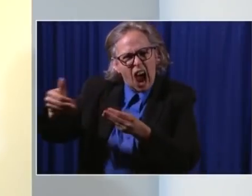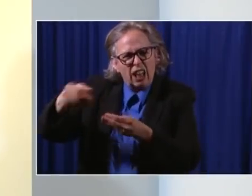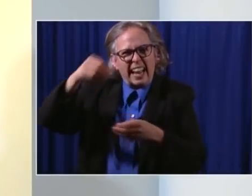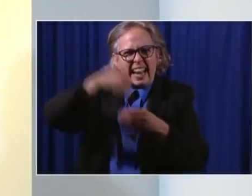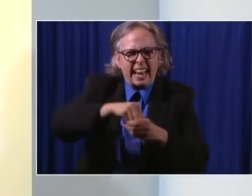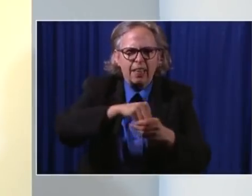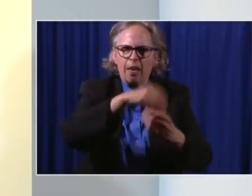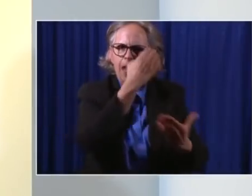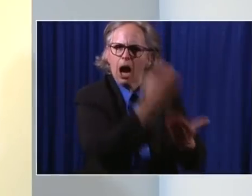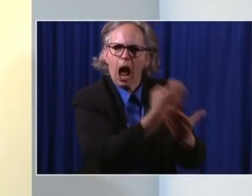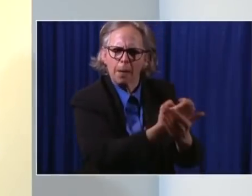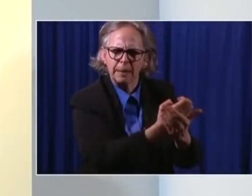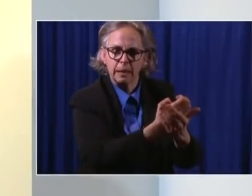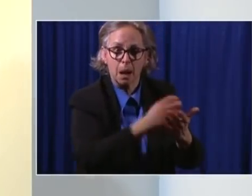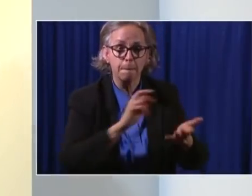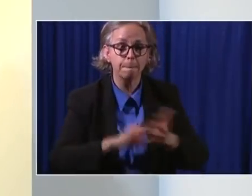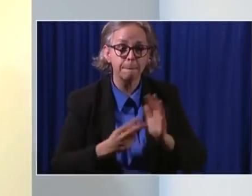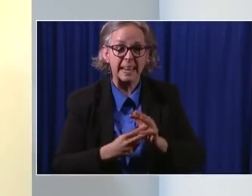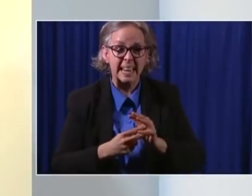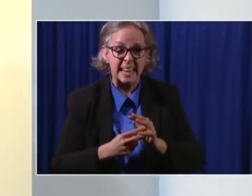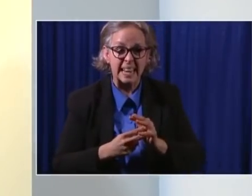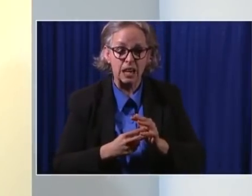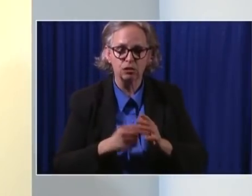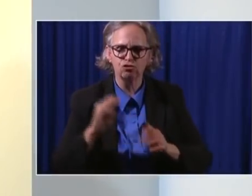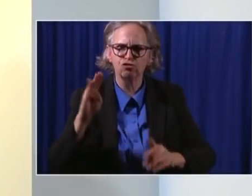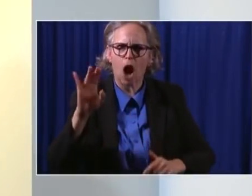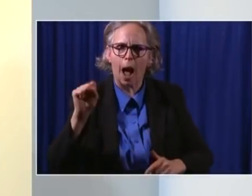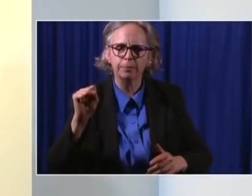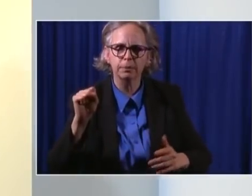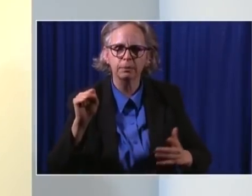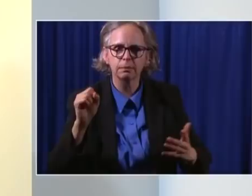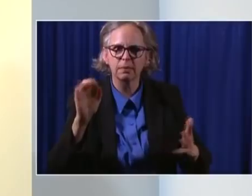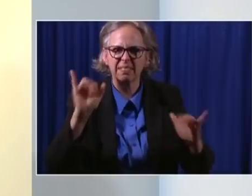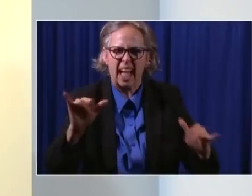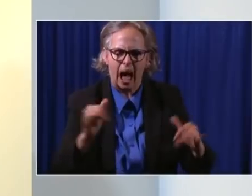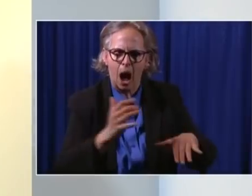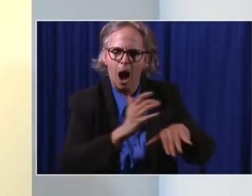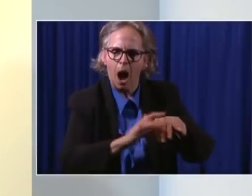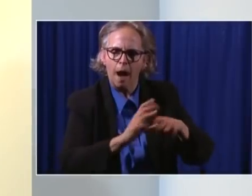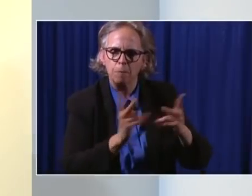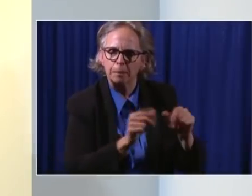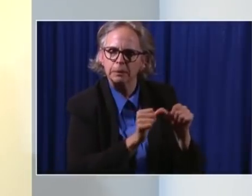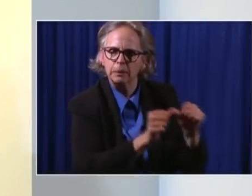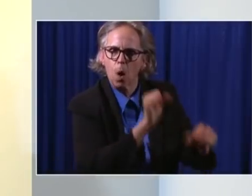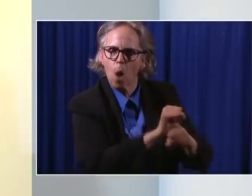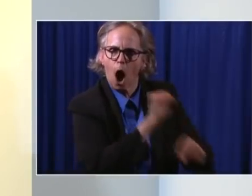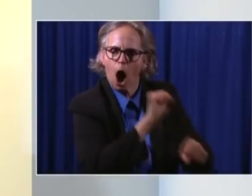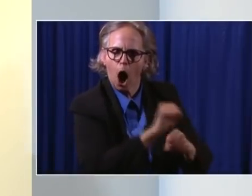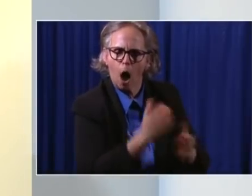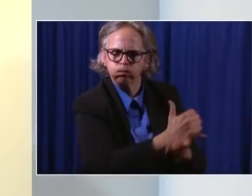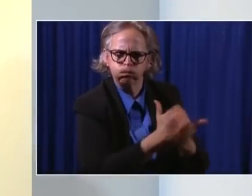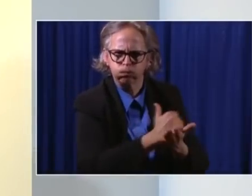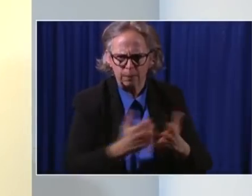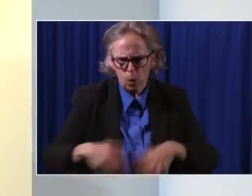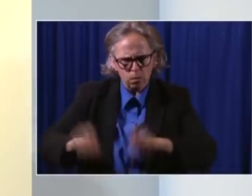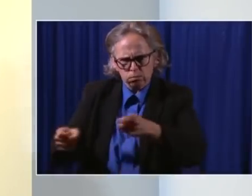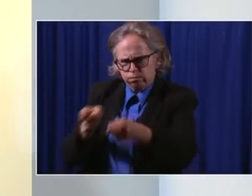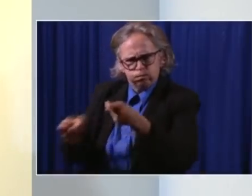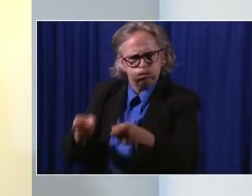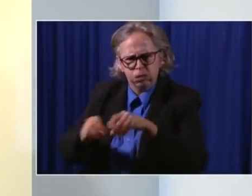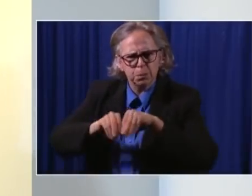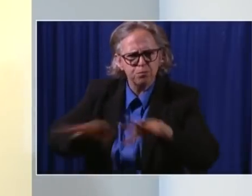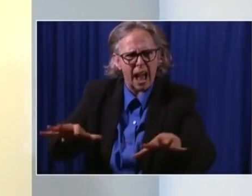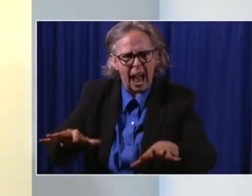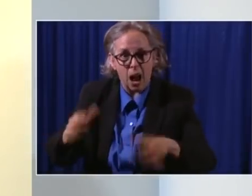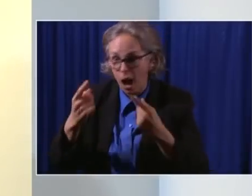jobs. We get this right. We continue to keep the coronavirus under control and move that curve instead of